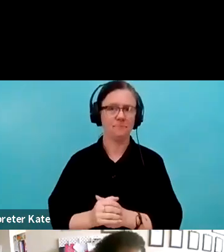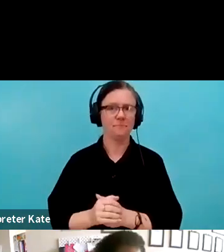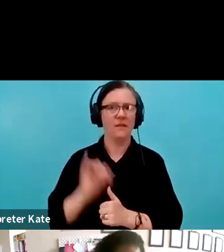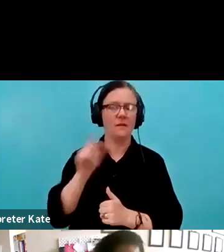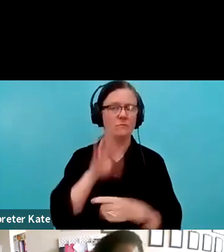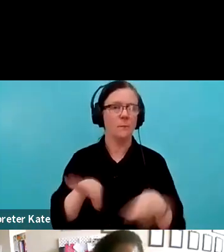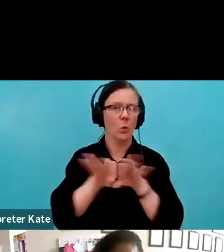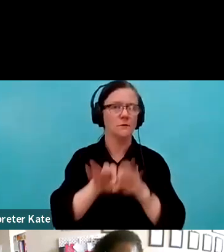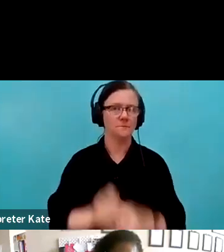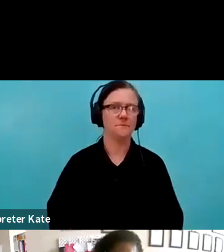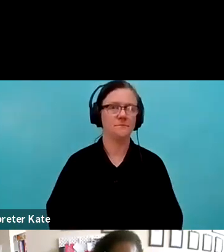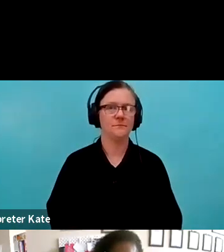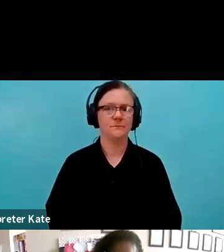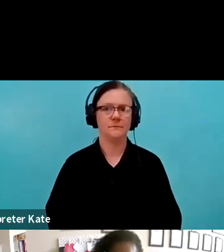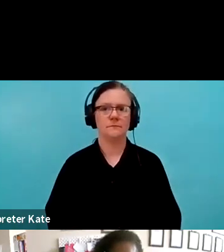very important.